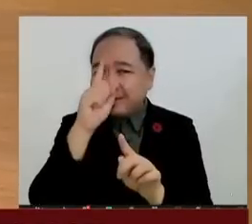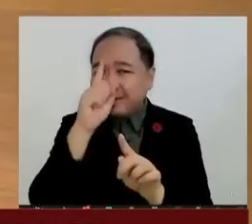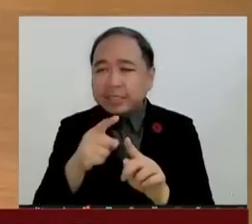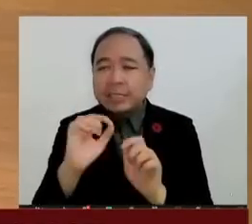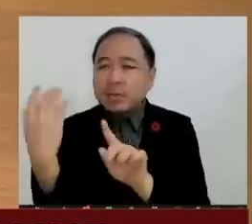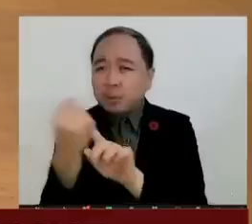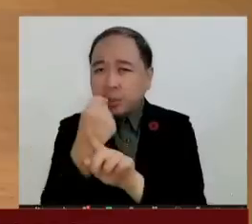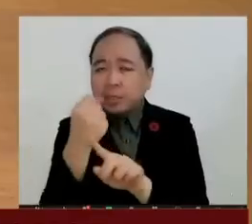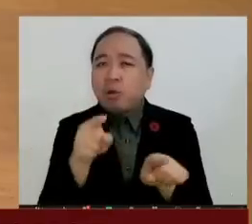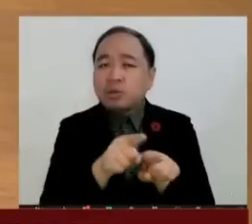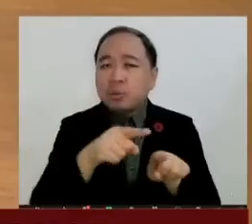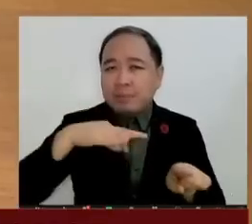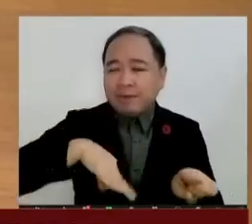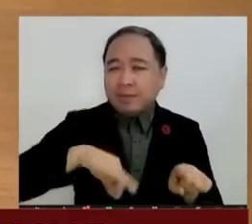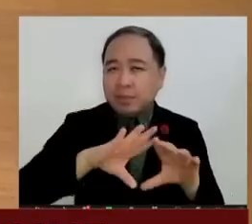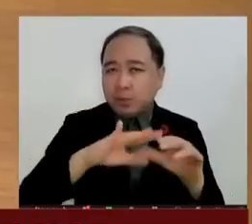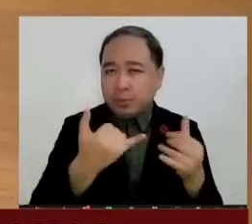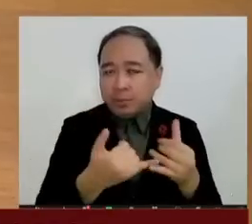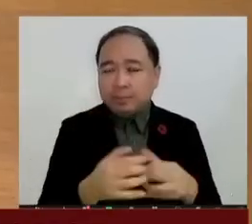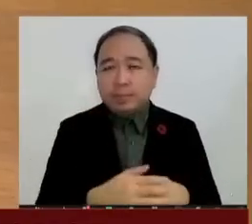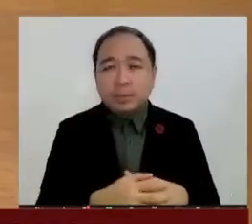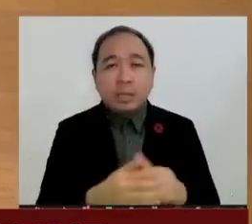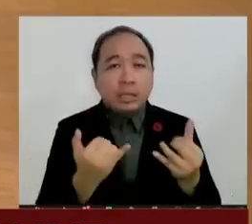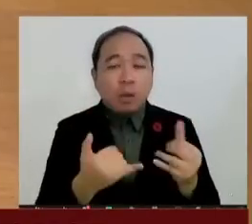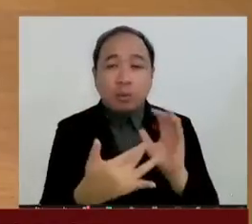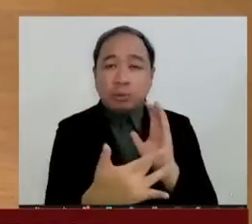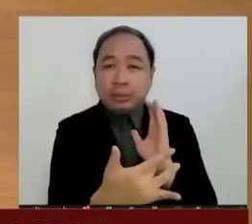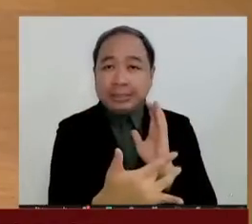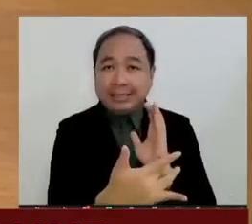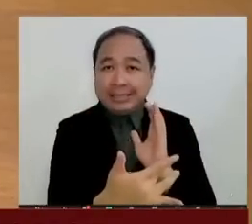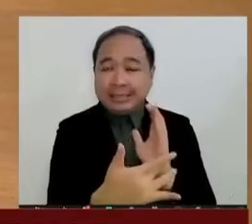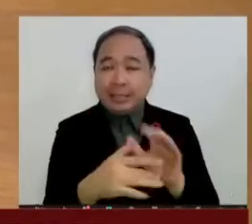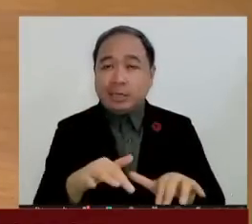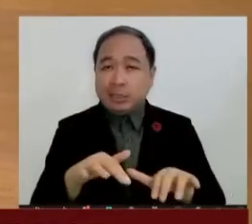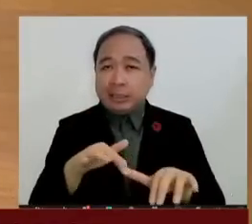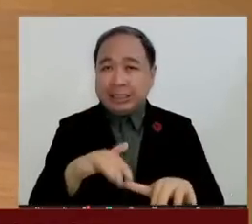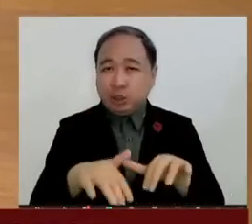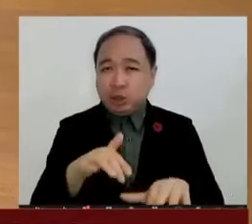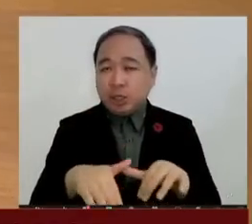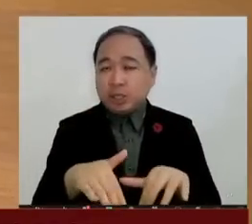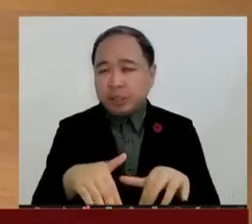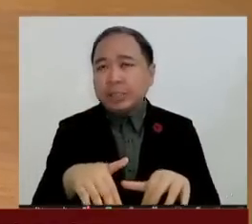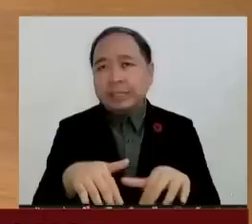Digitalization is the call of today, not the call of the future,